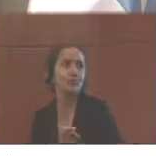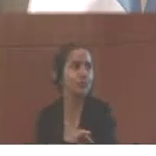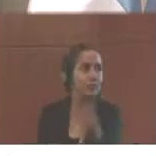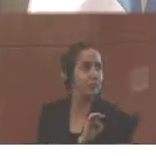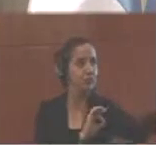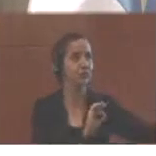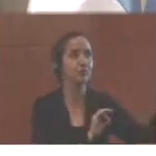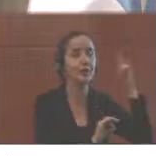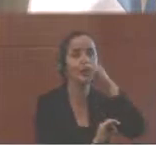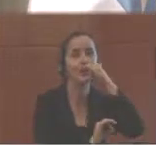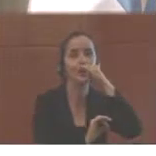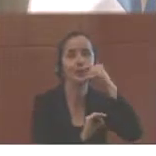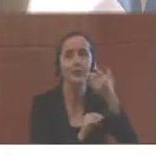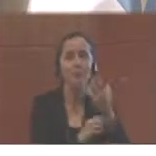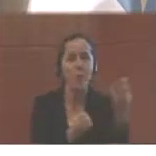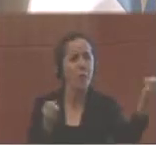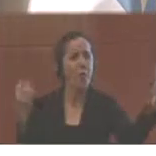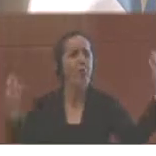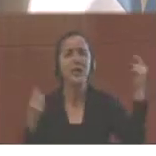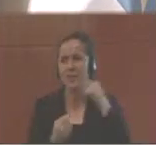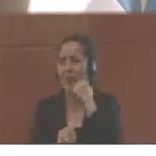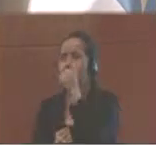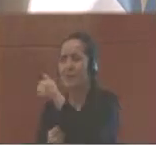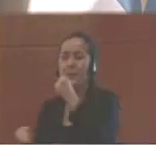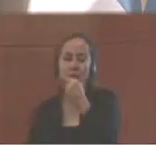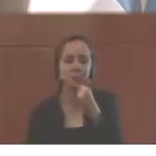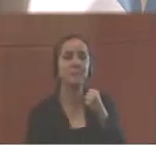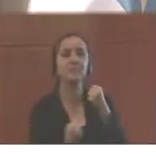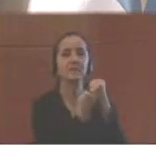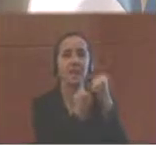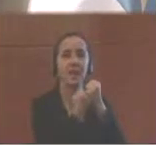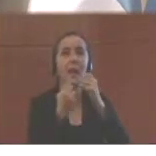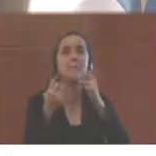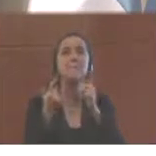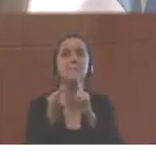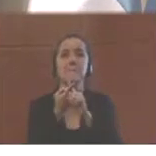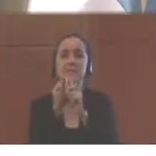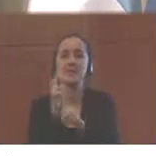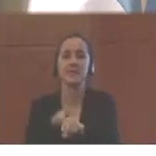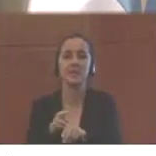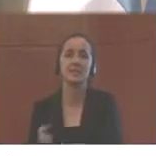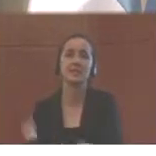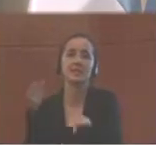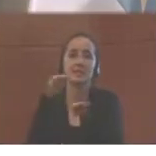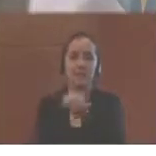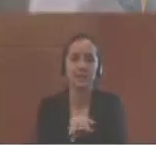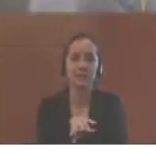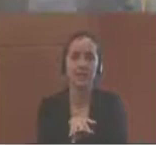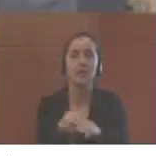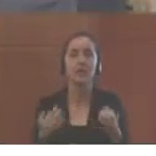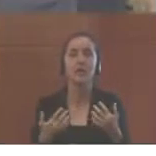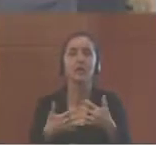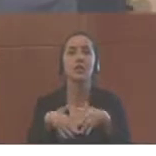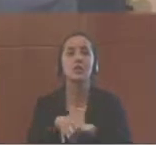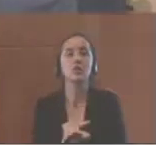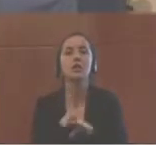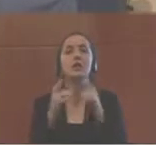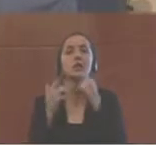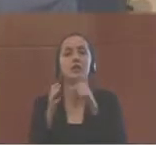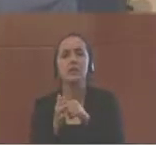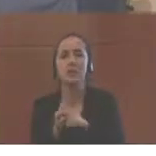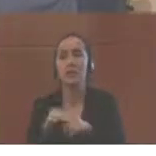of our region. Thank you also for the inclusion for the first time in so many articles and articles